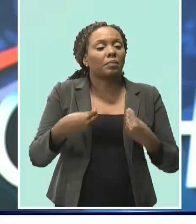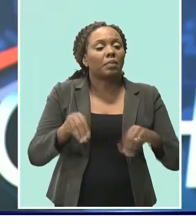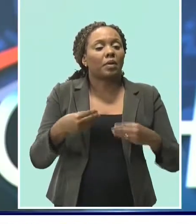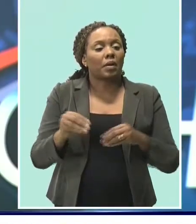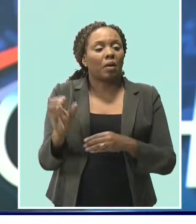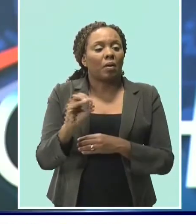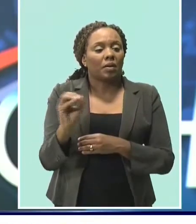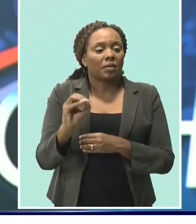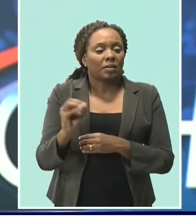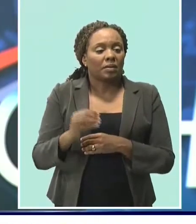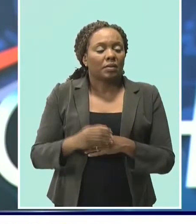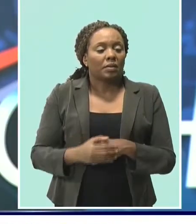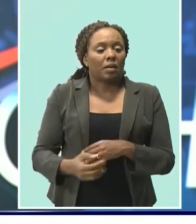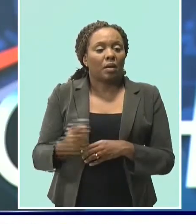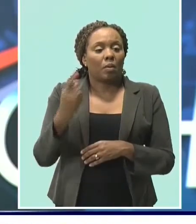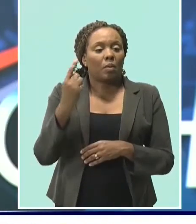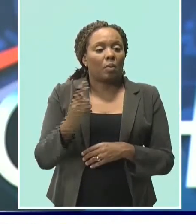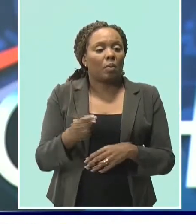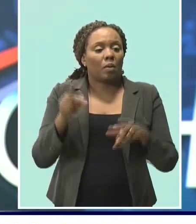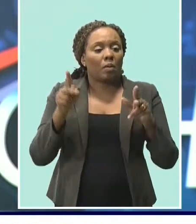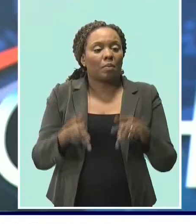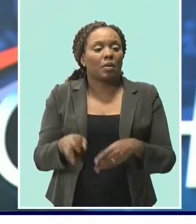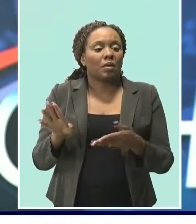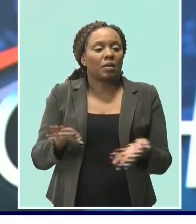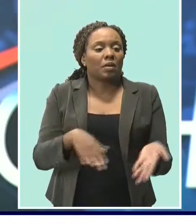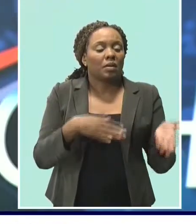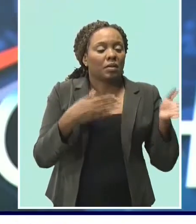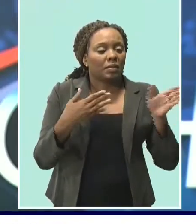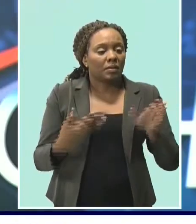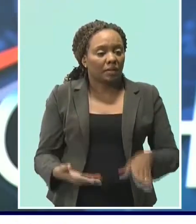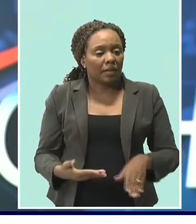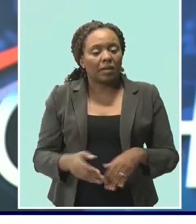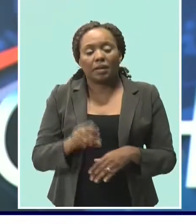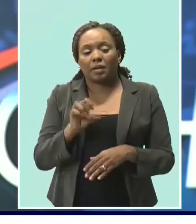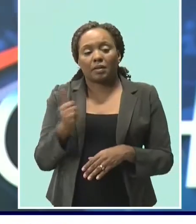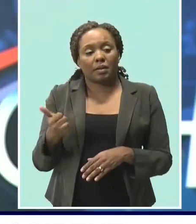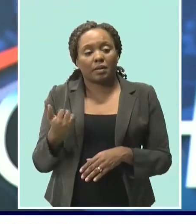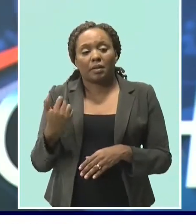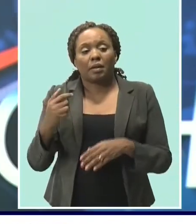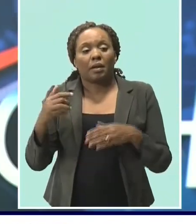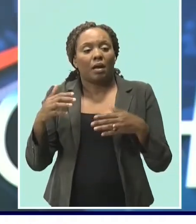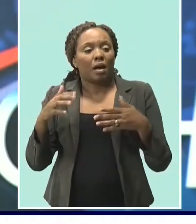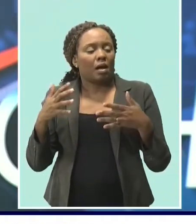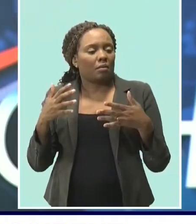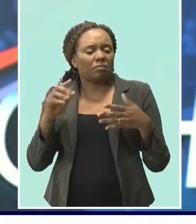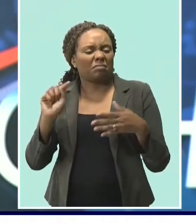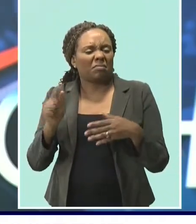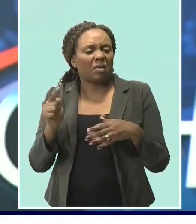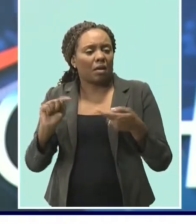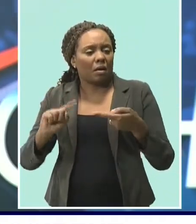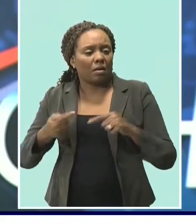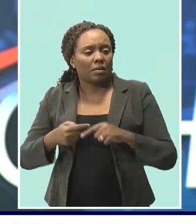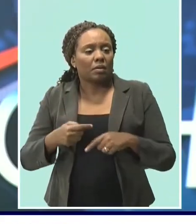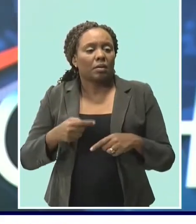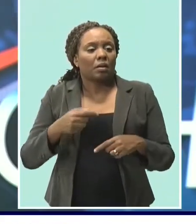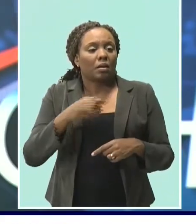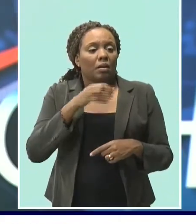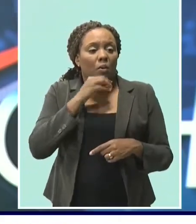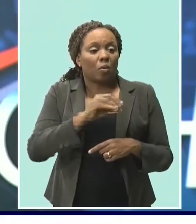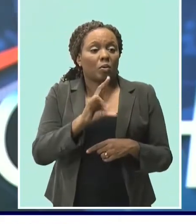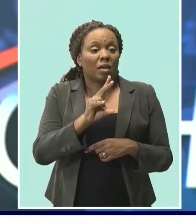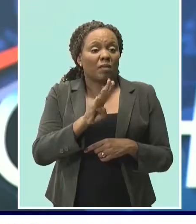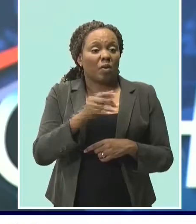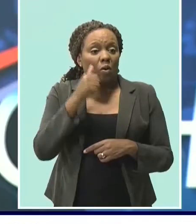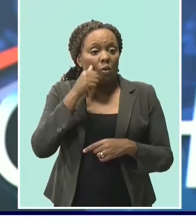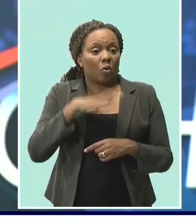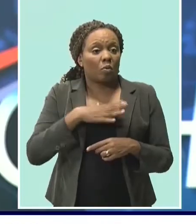claimed the life of a fish vendor while leaving another nursing injuries. That is 74-year-old Rita Hunt of Upper Carter's